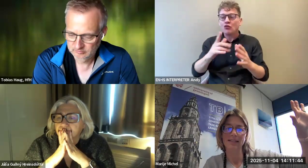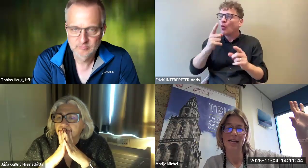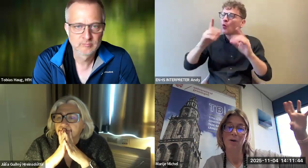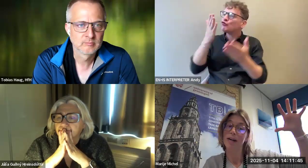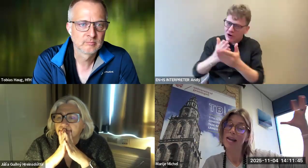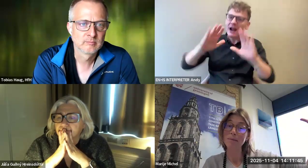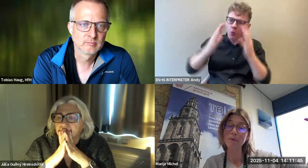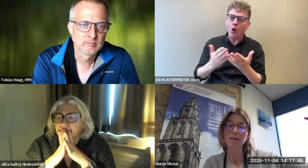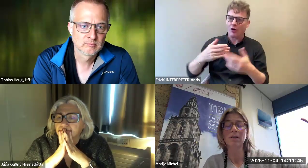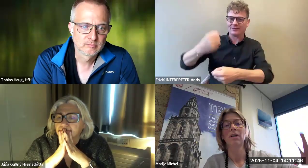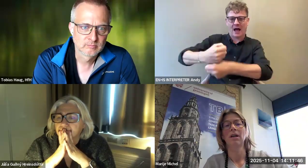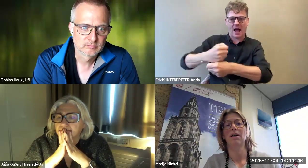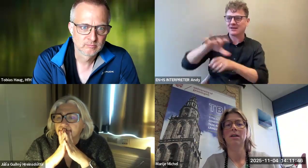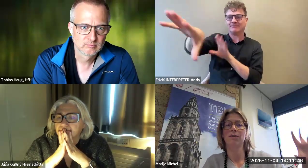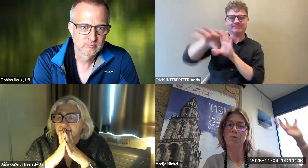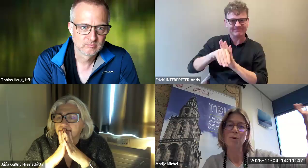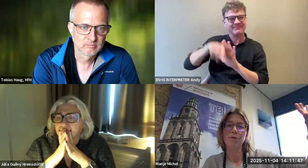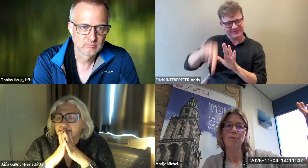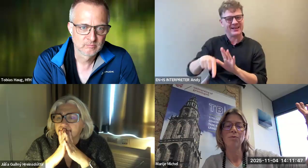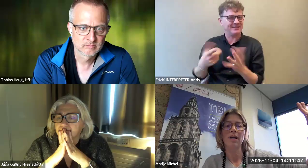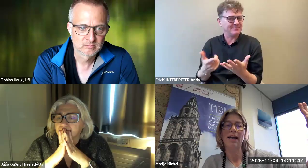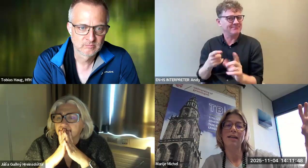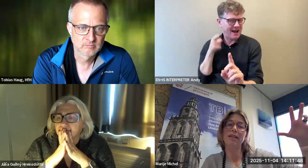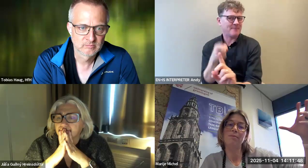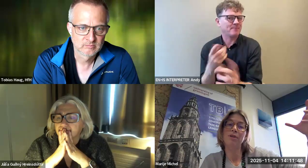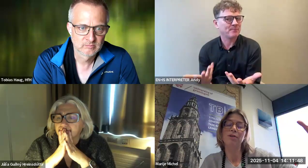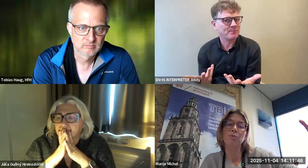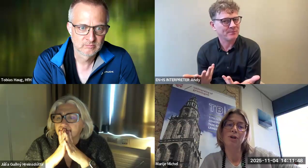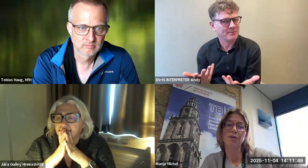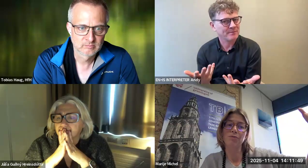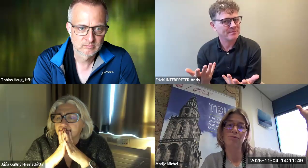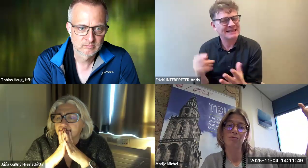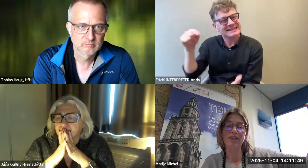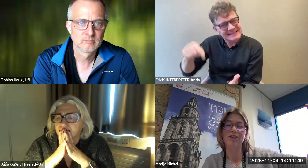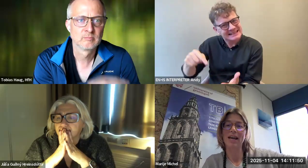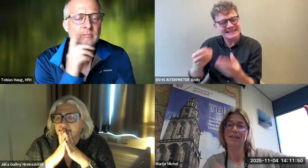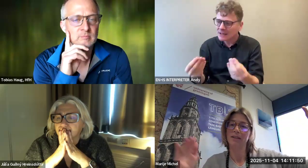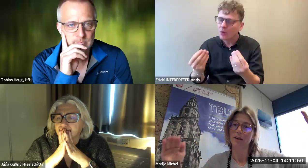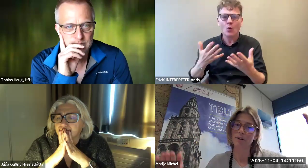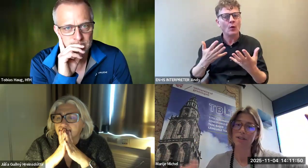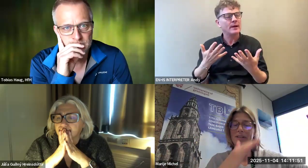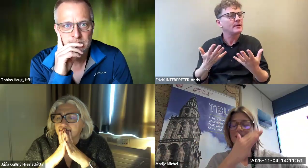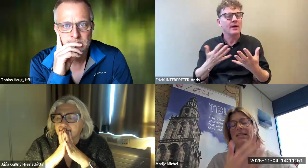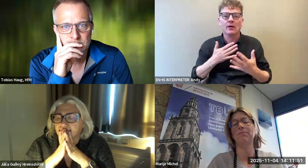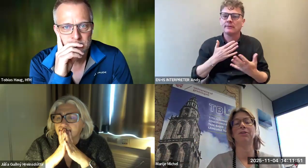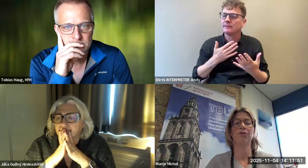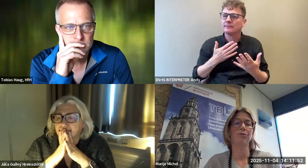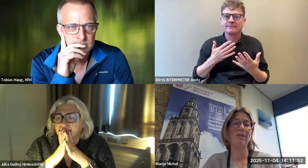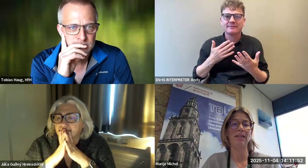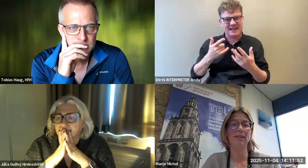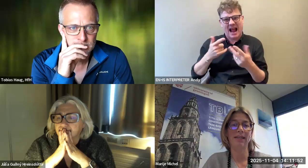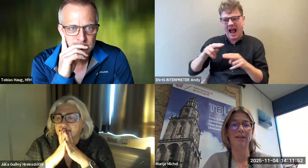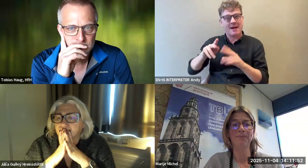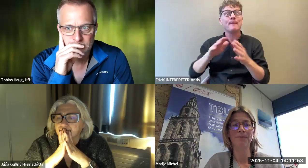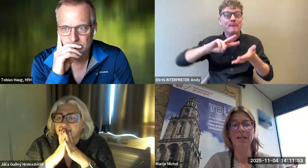tasks as our aim to go to. And because you want to reach that, also the assessment